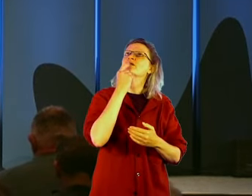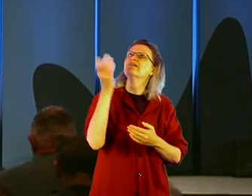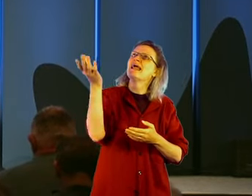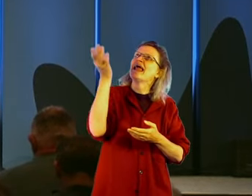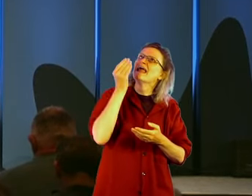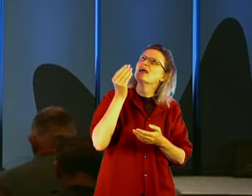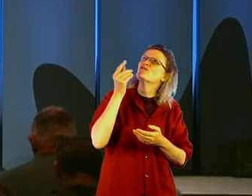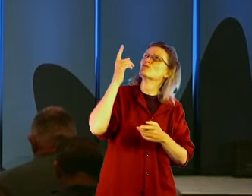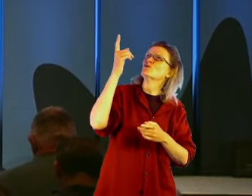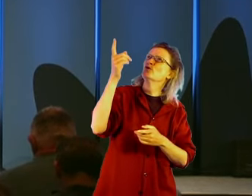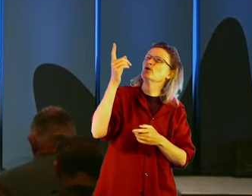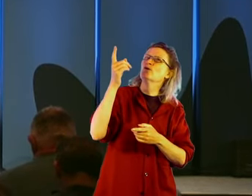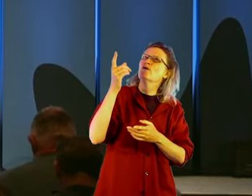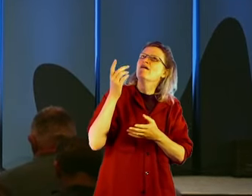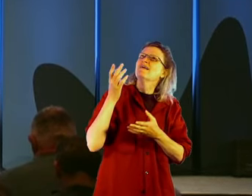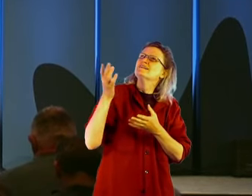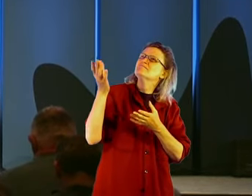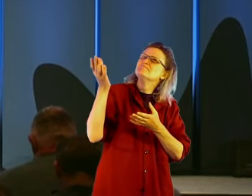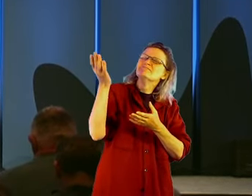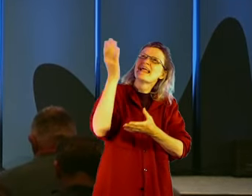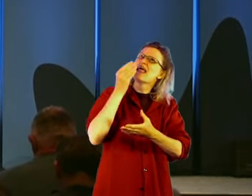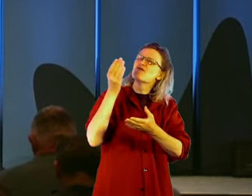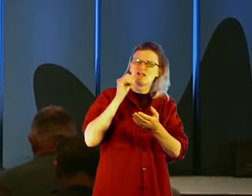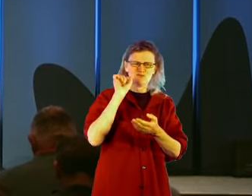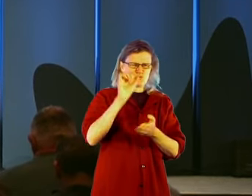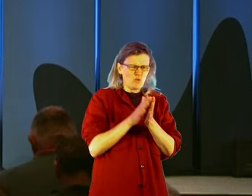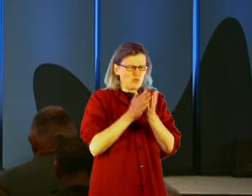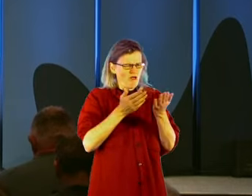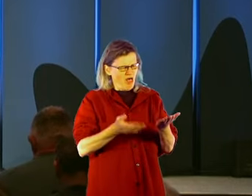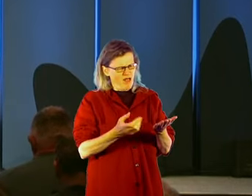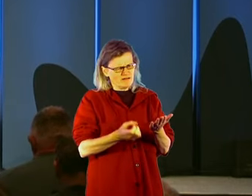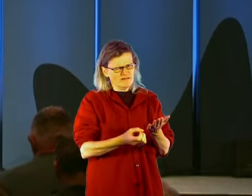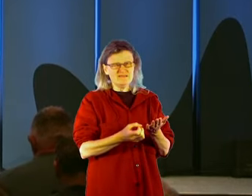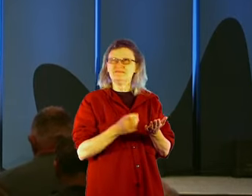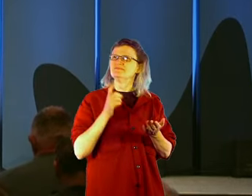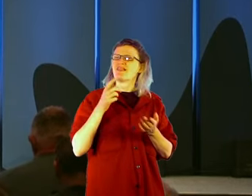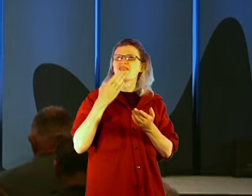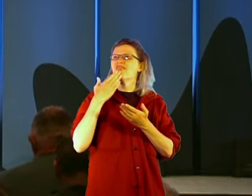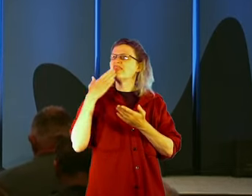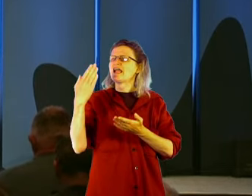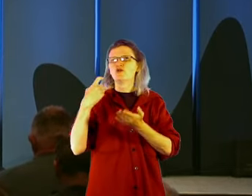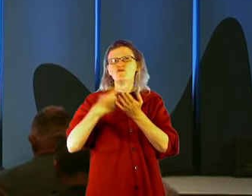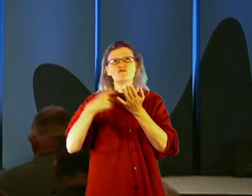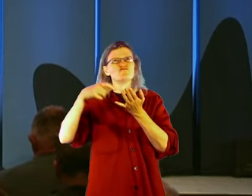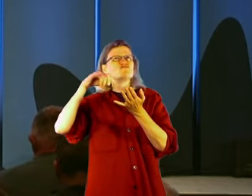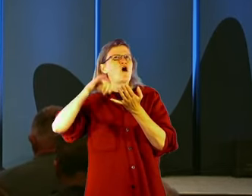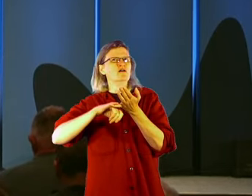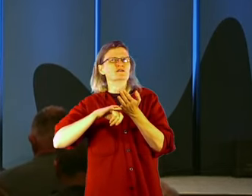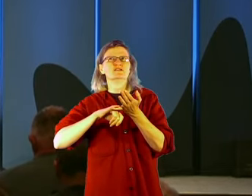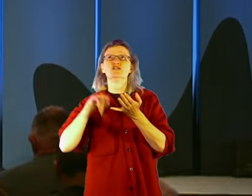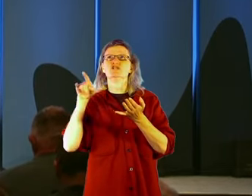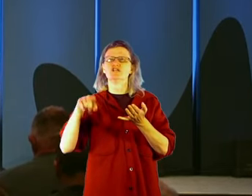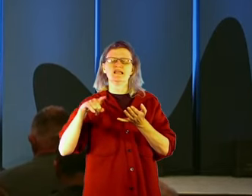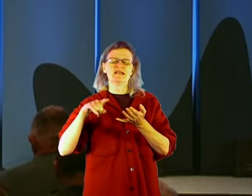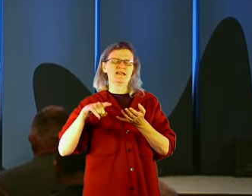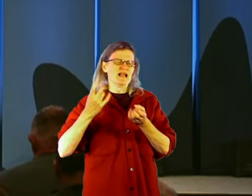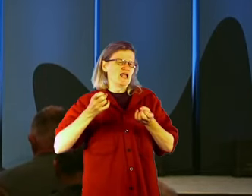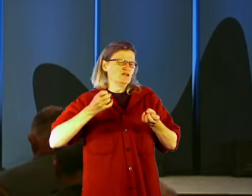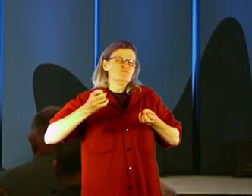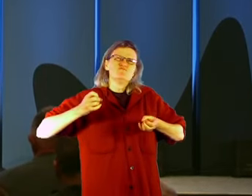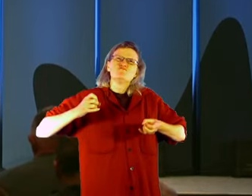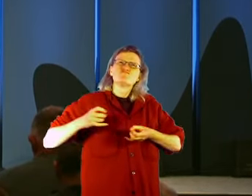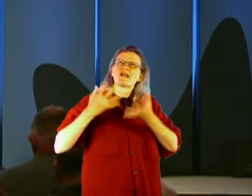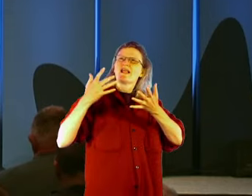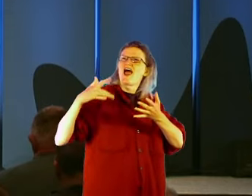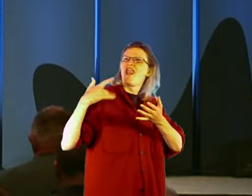word. Thank you for Ros and the way she's brought your word alive for us yesterday. We pray that you would be with her today as she does the